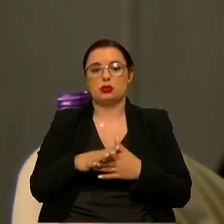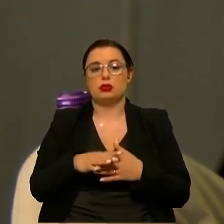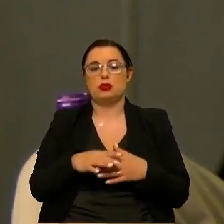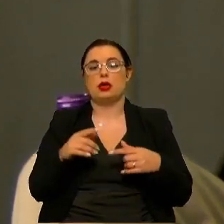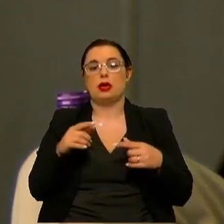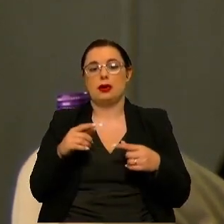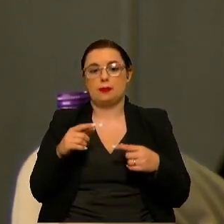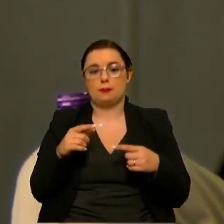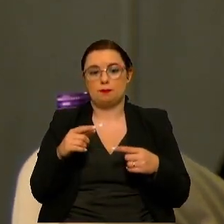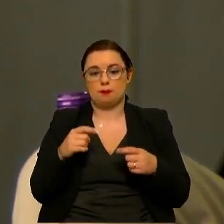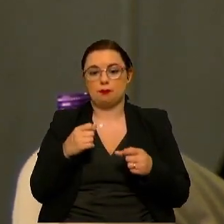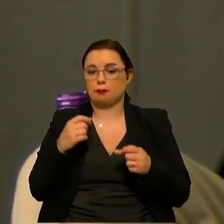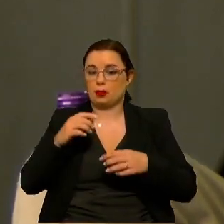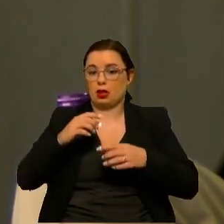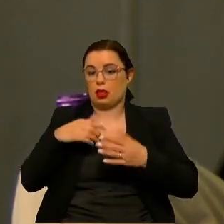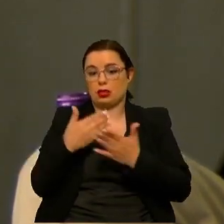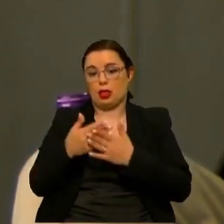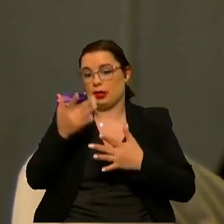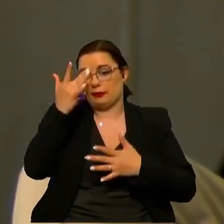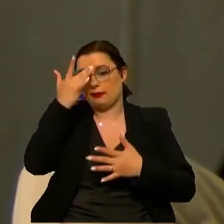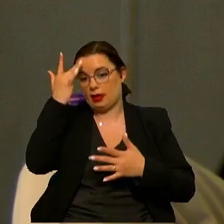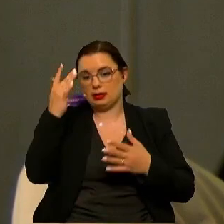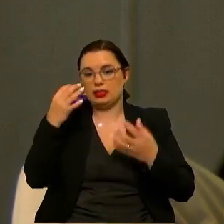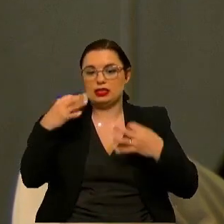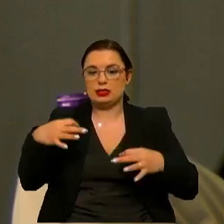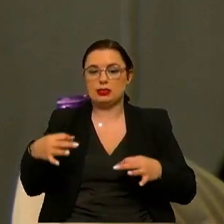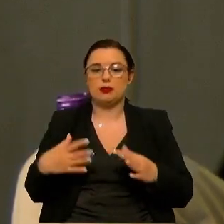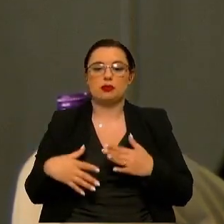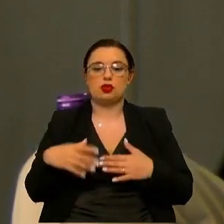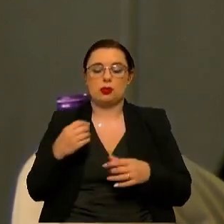wants to develop these networks,